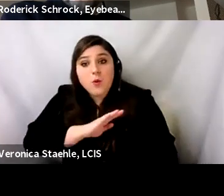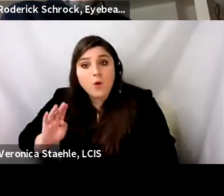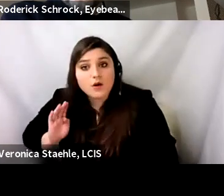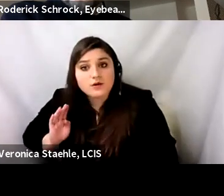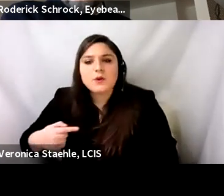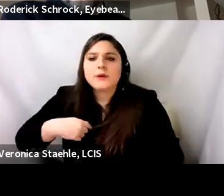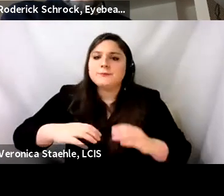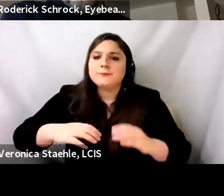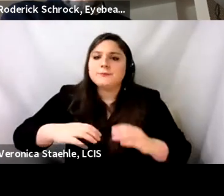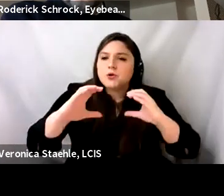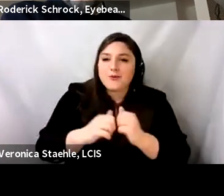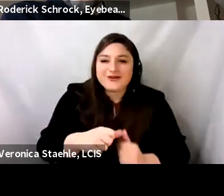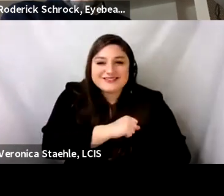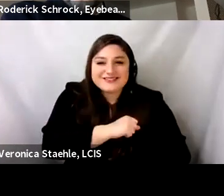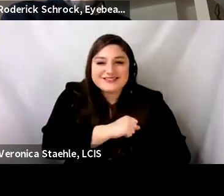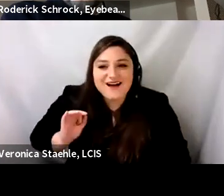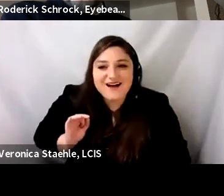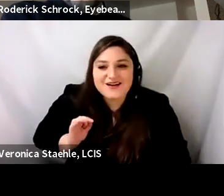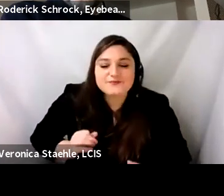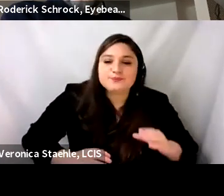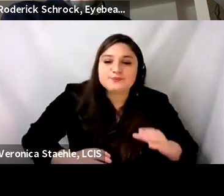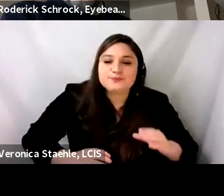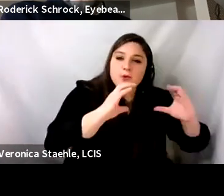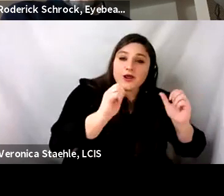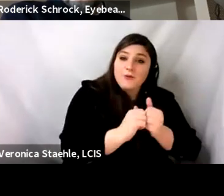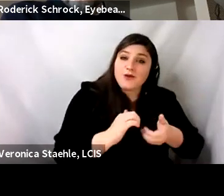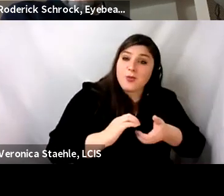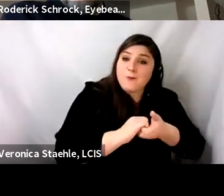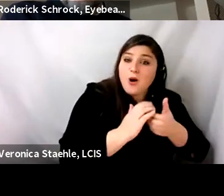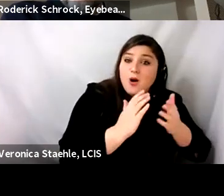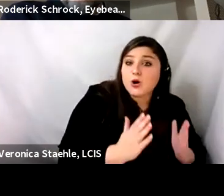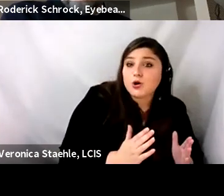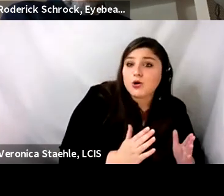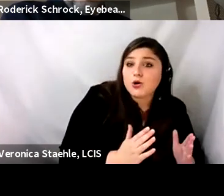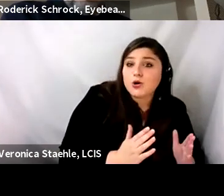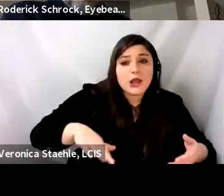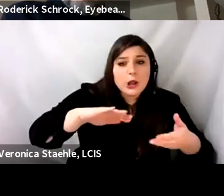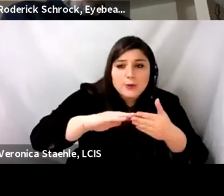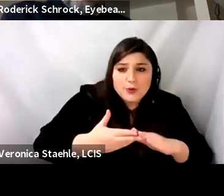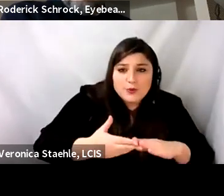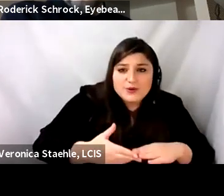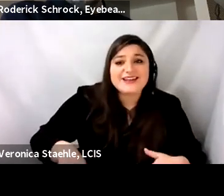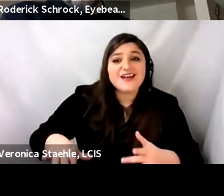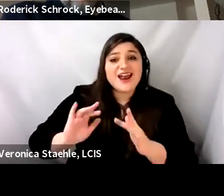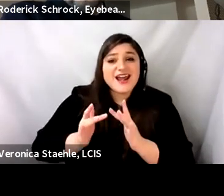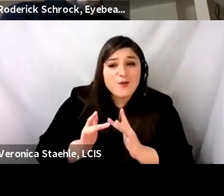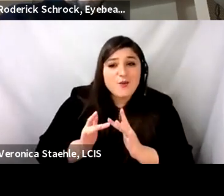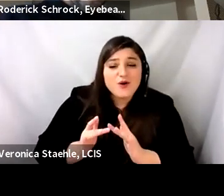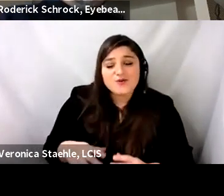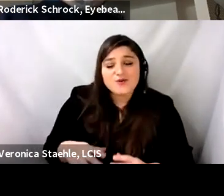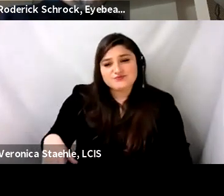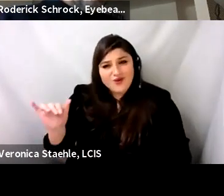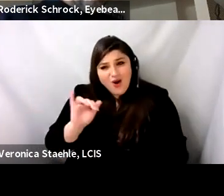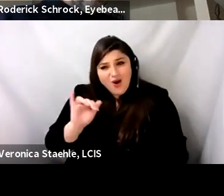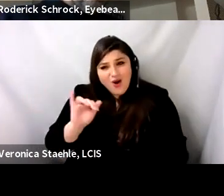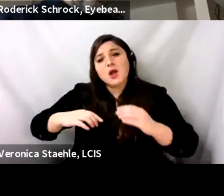with our partners and our networks, and most important, probably with funders. A lot of individual calls